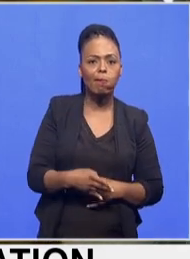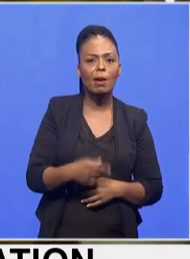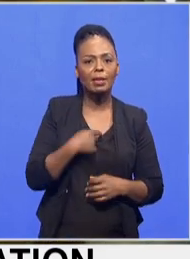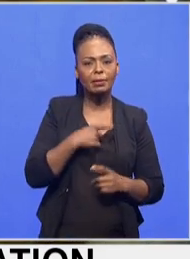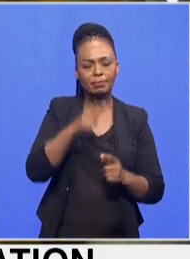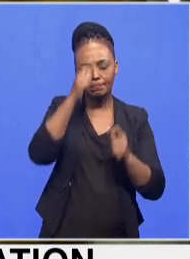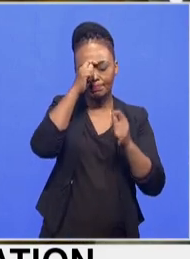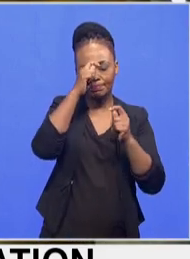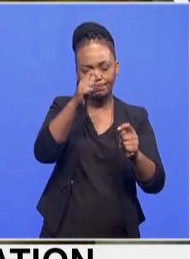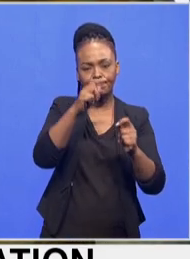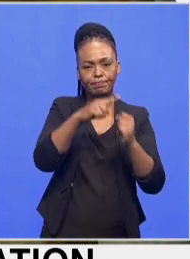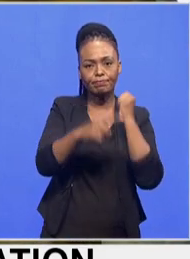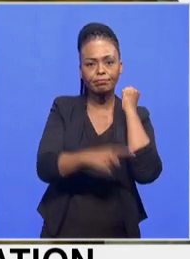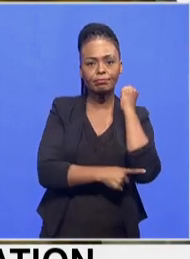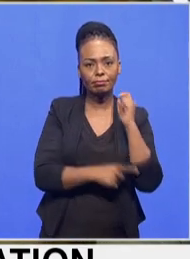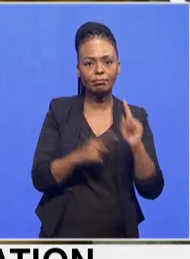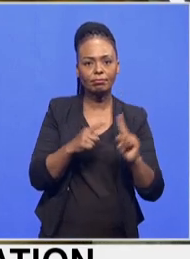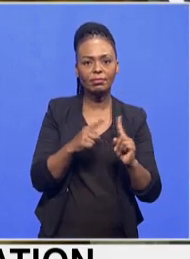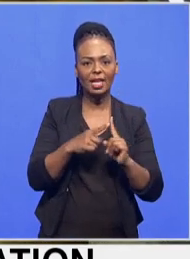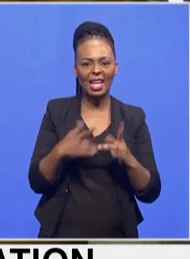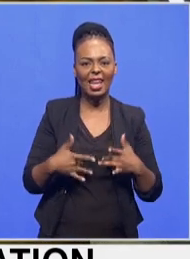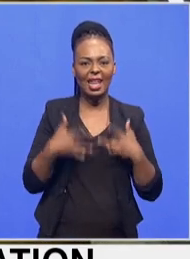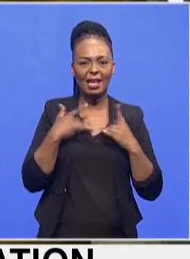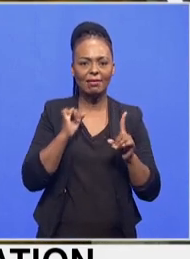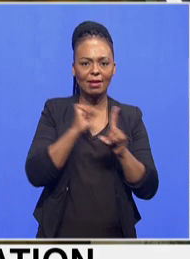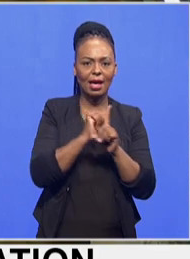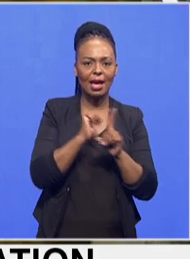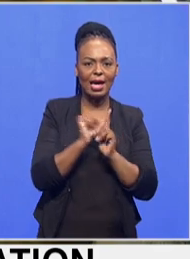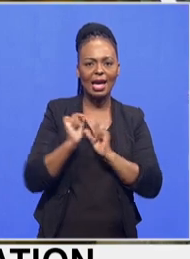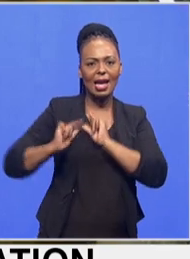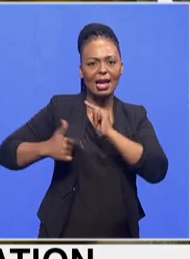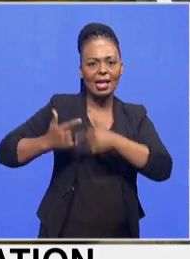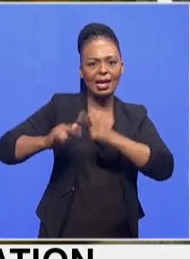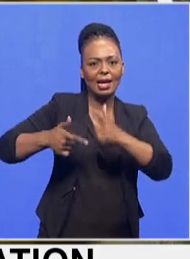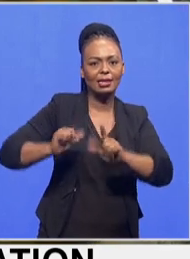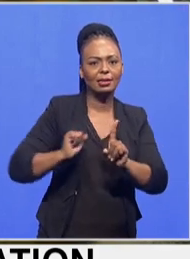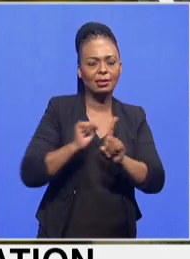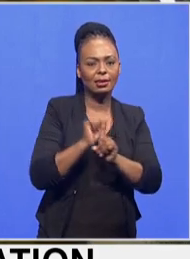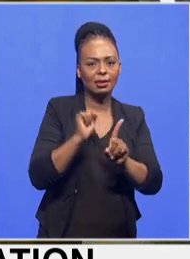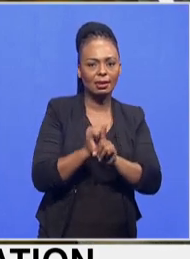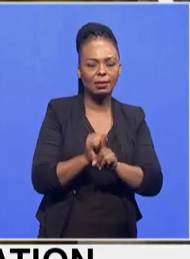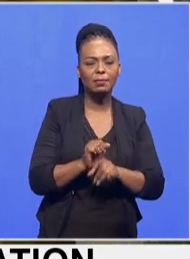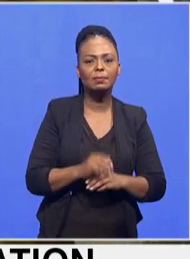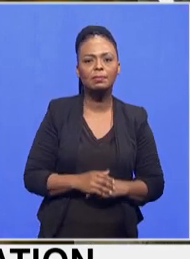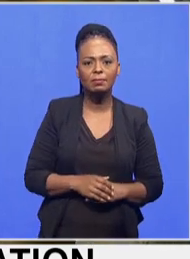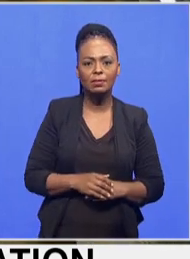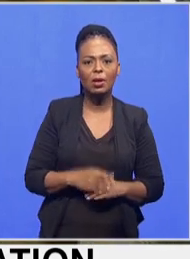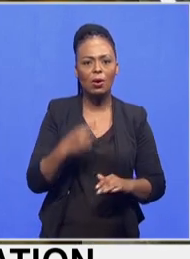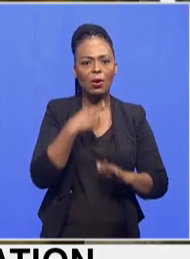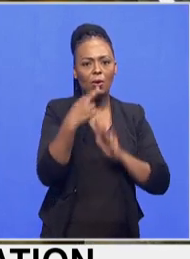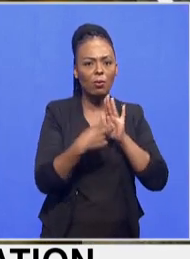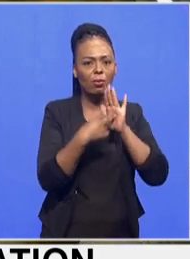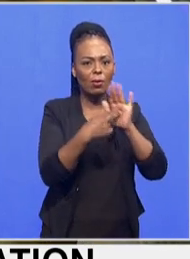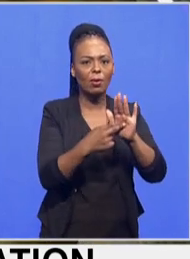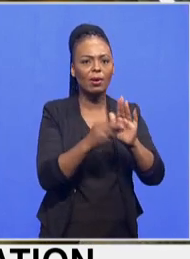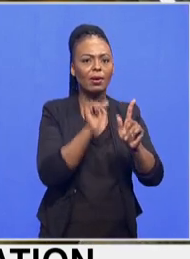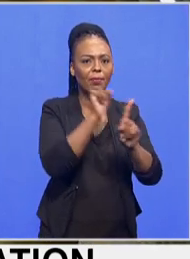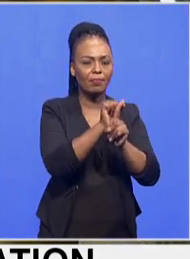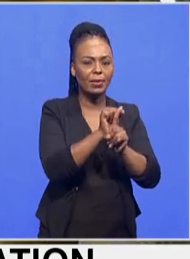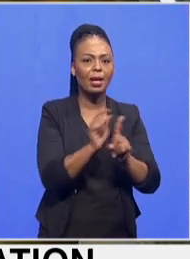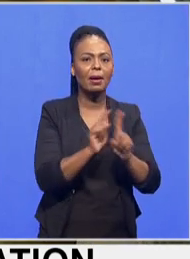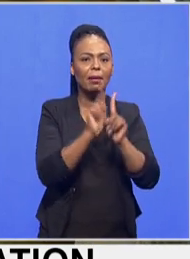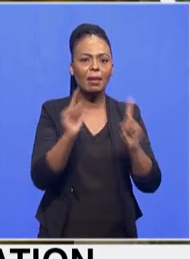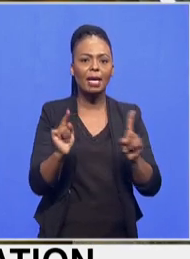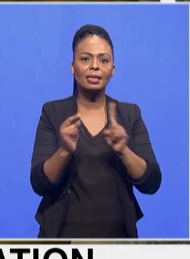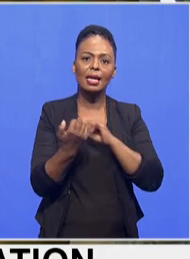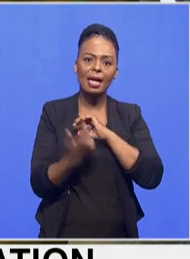tribute for his life, for his legacy, for what he stood for, but also to be inspired, and